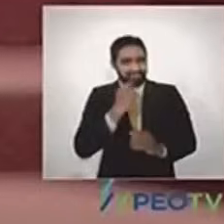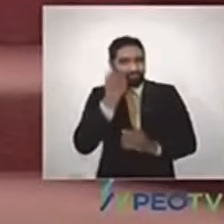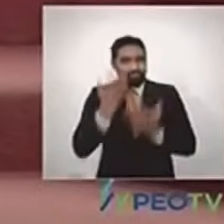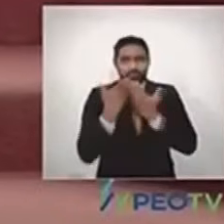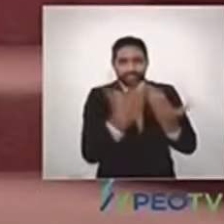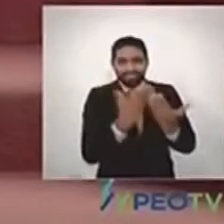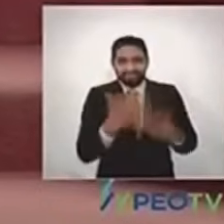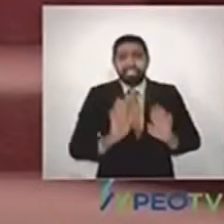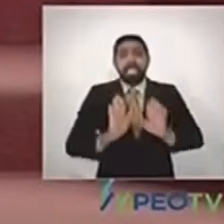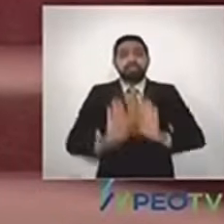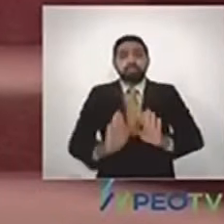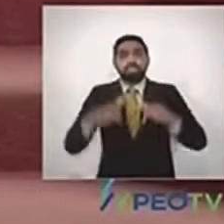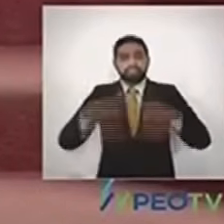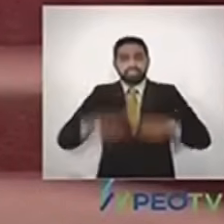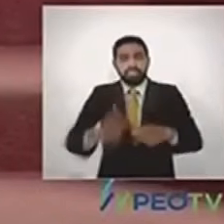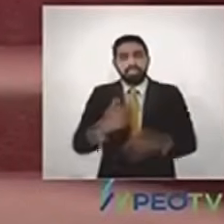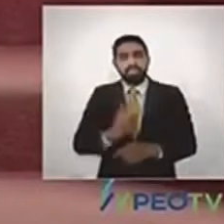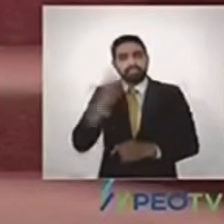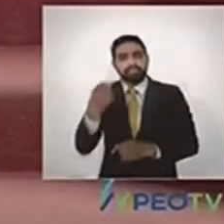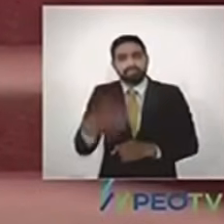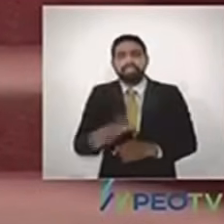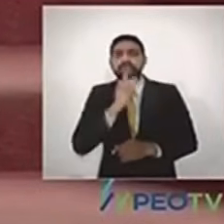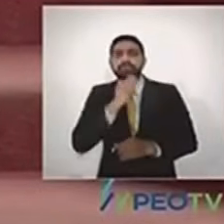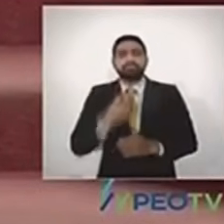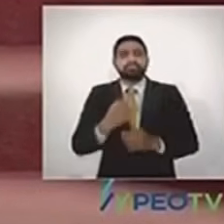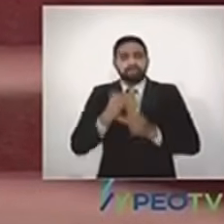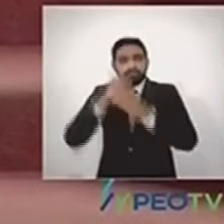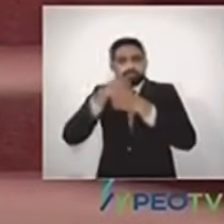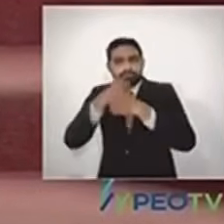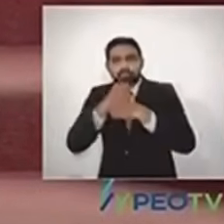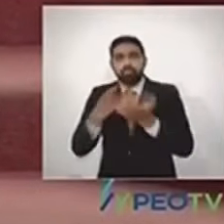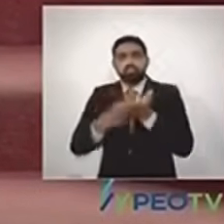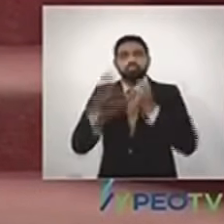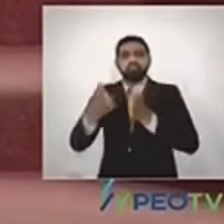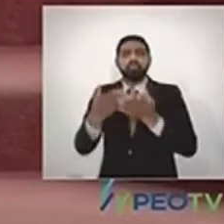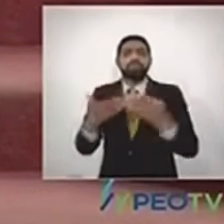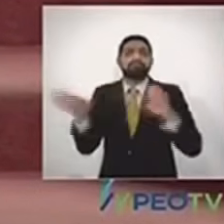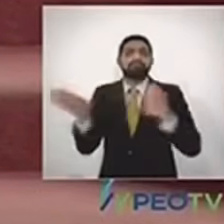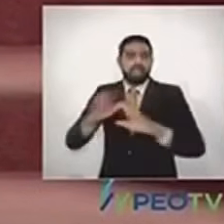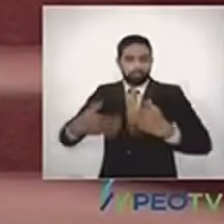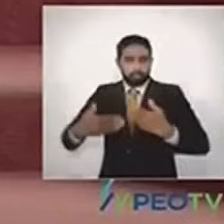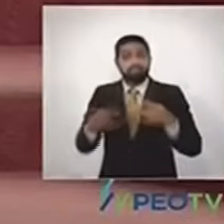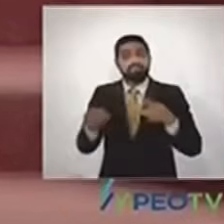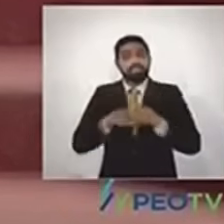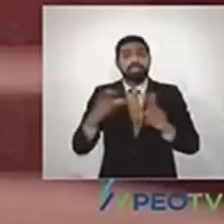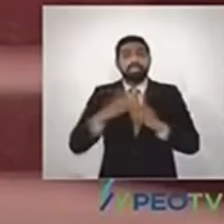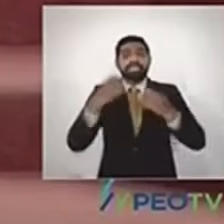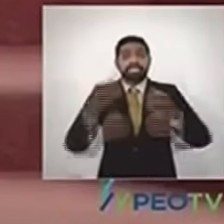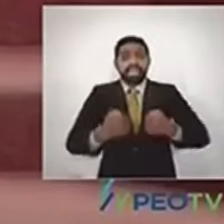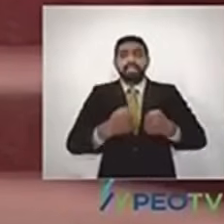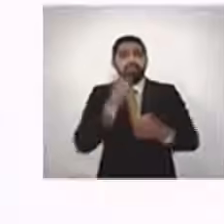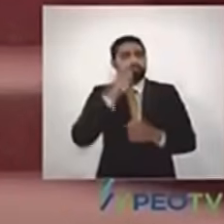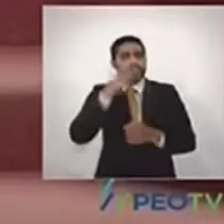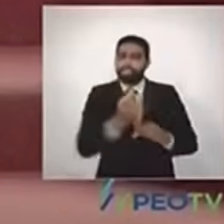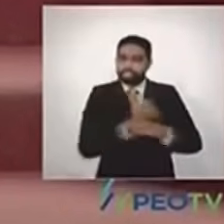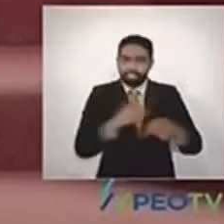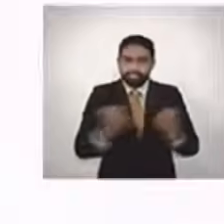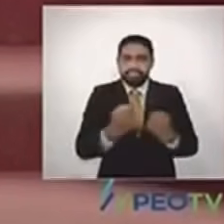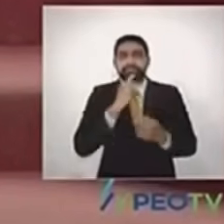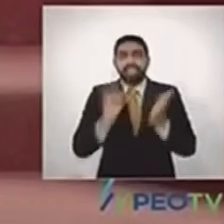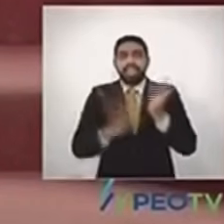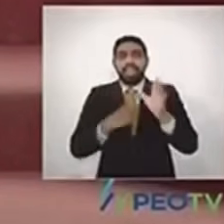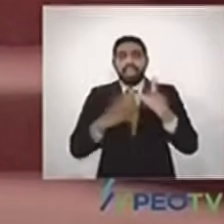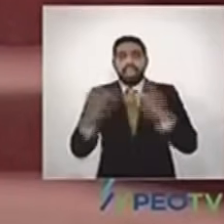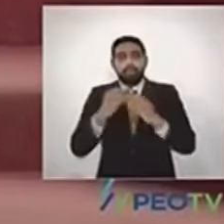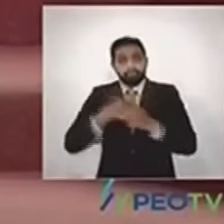radiology rooms have not been opened as of yet. There is no Director General at the hospital as of yet either. Laboratories are not open. There is a CT